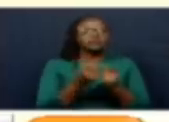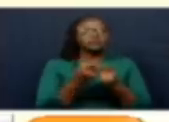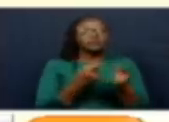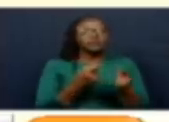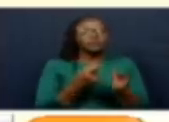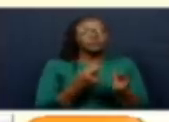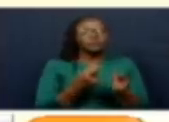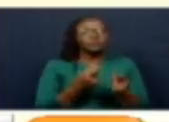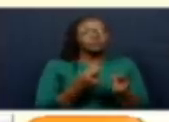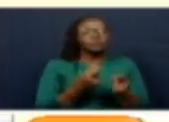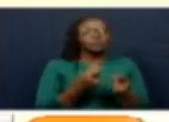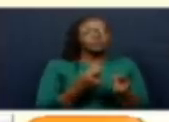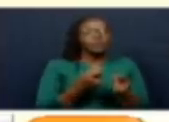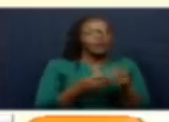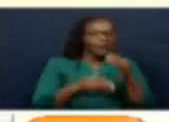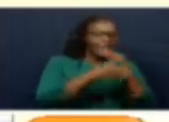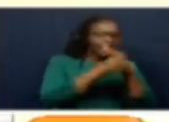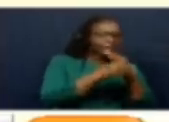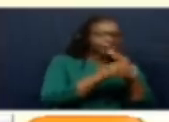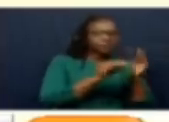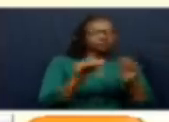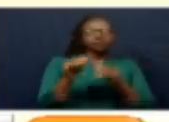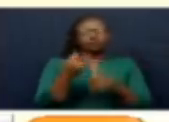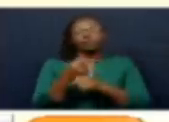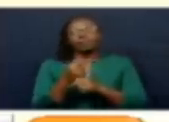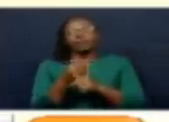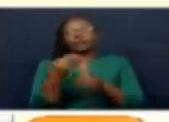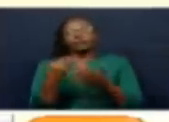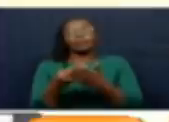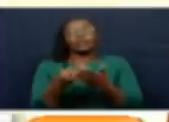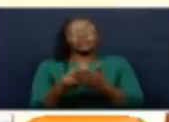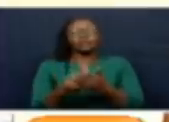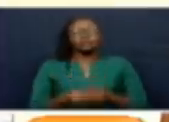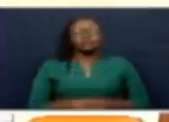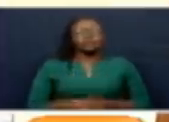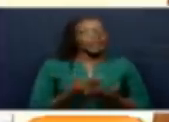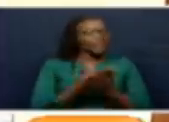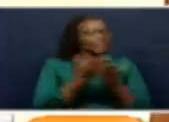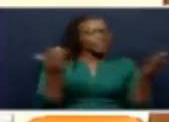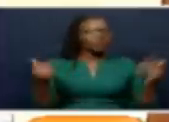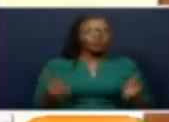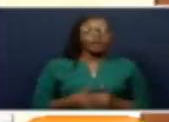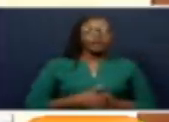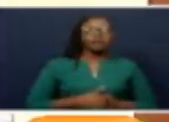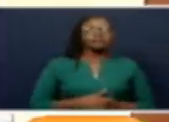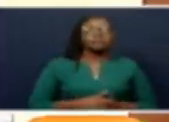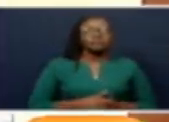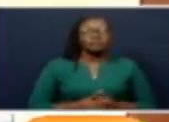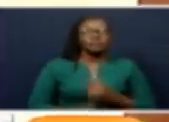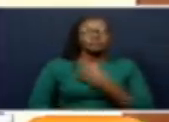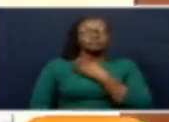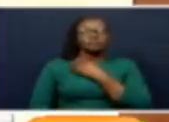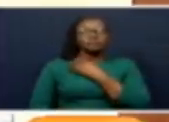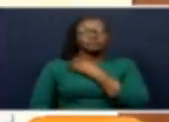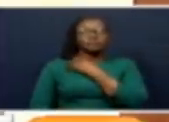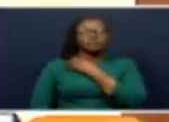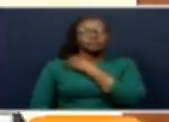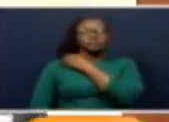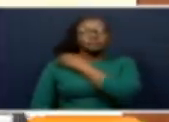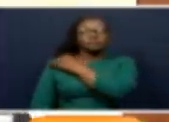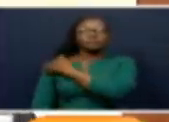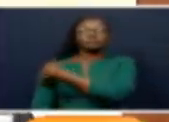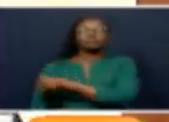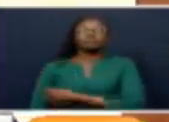to making. How do we make money? Wherever you go. Yeah. Oh, Jeff, this is a citizen